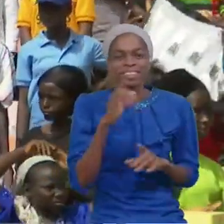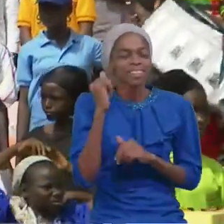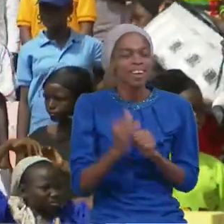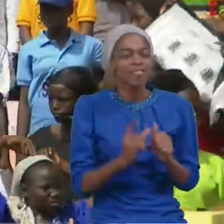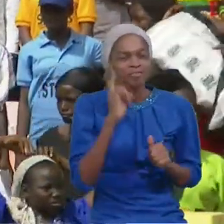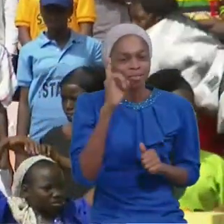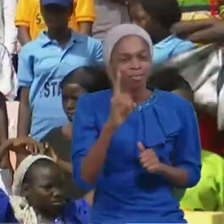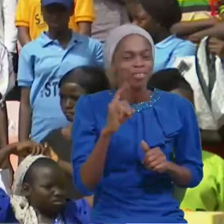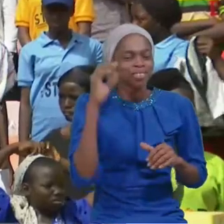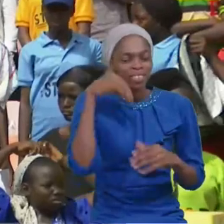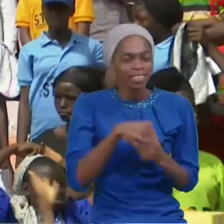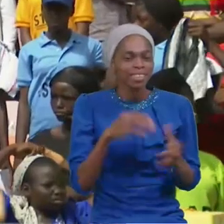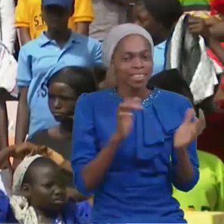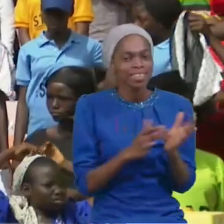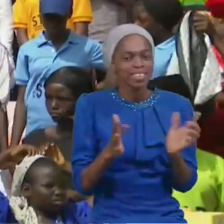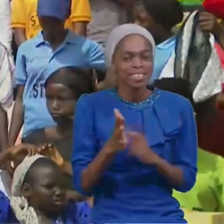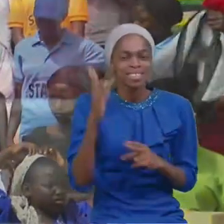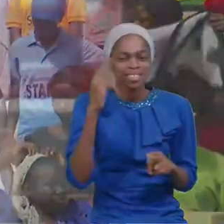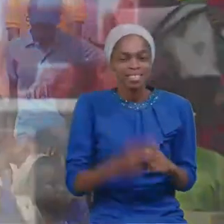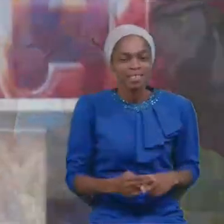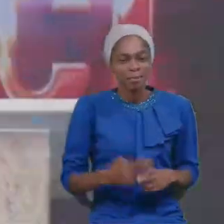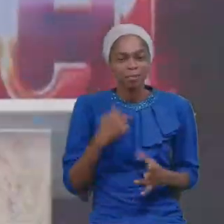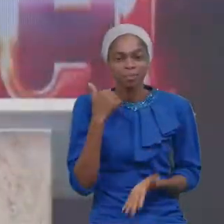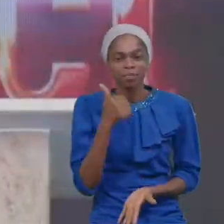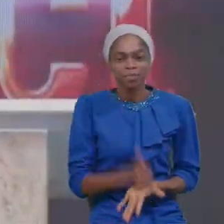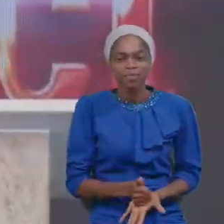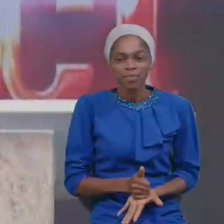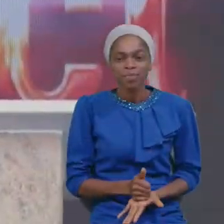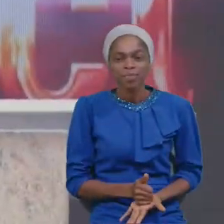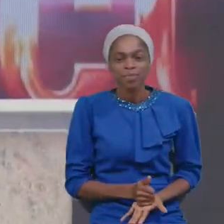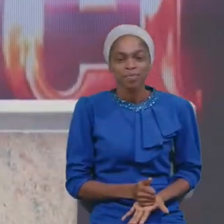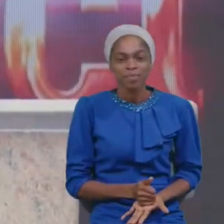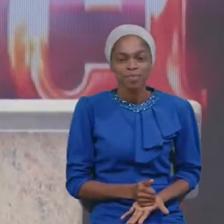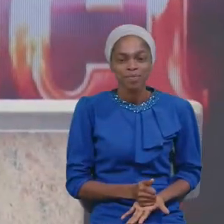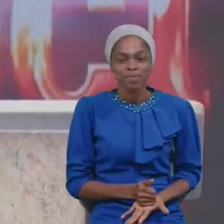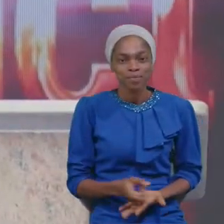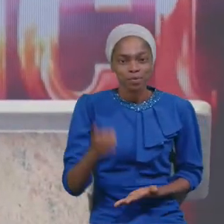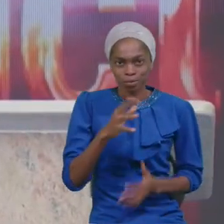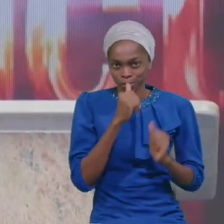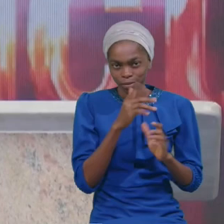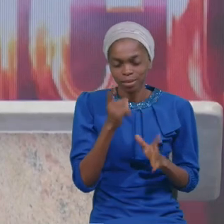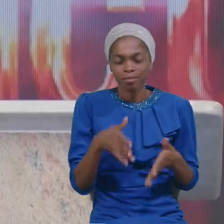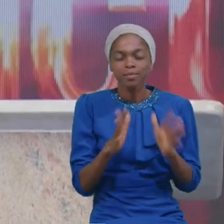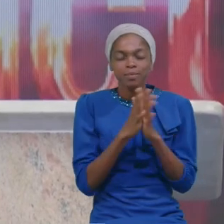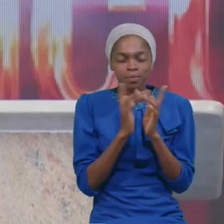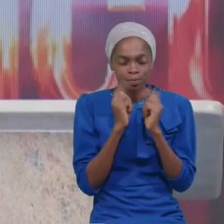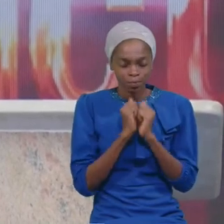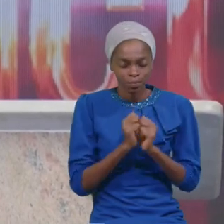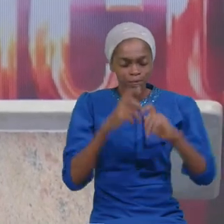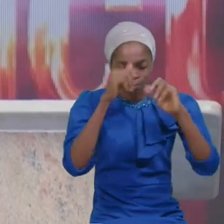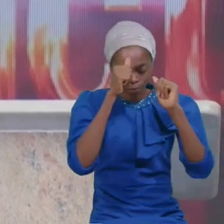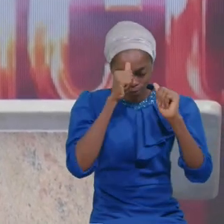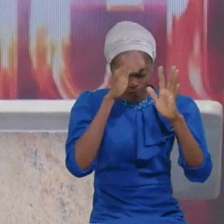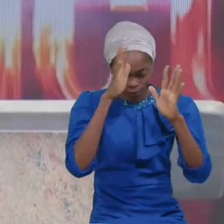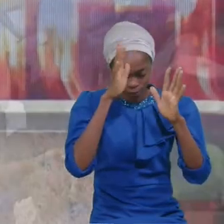God bless you. Let's pray together. Father, we thank you at this time and bless your name. We